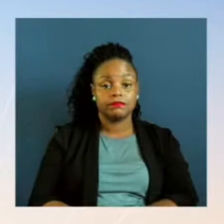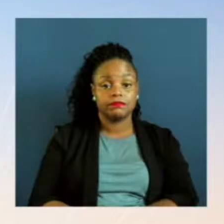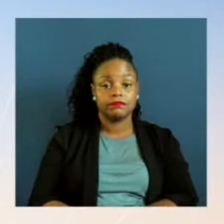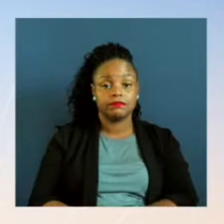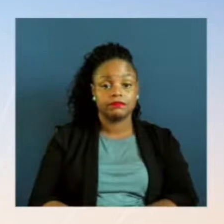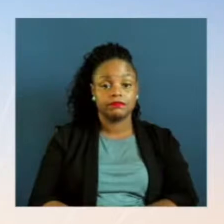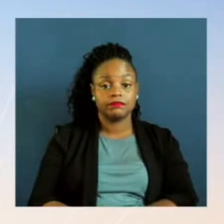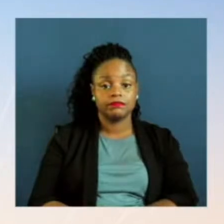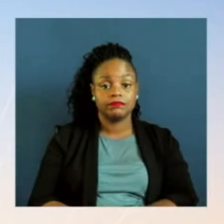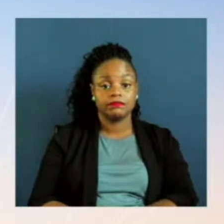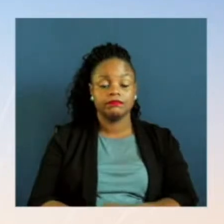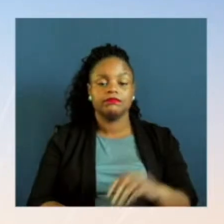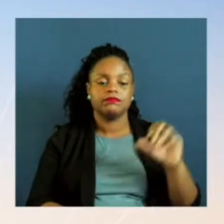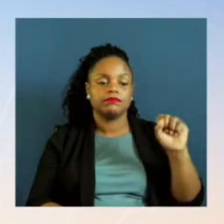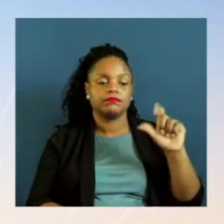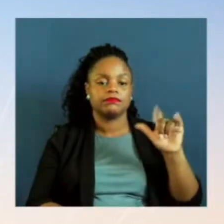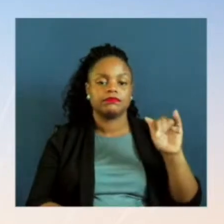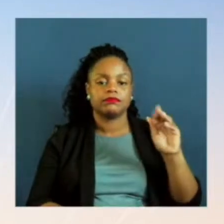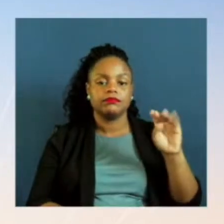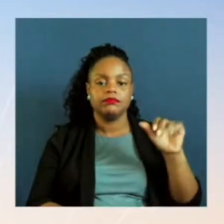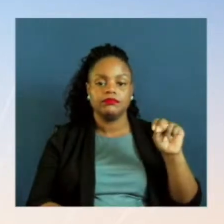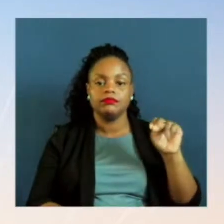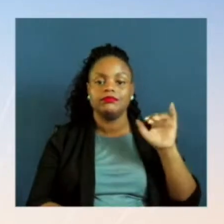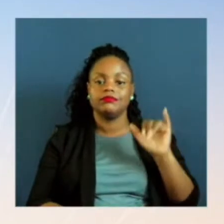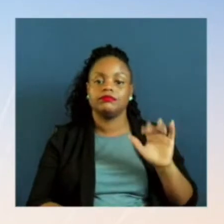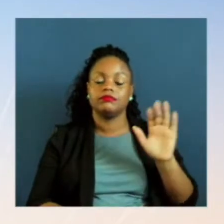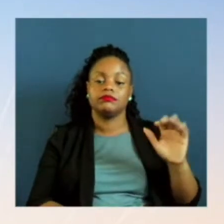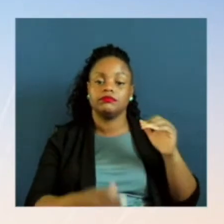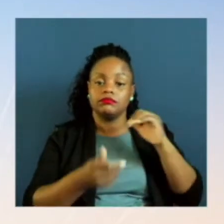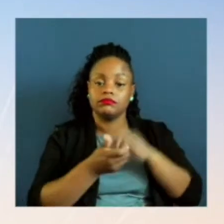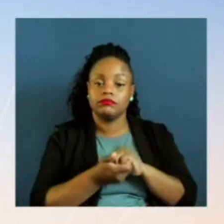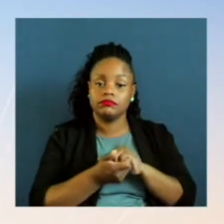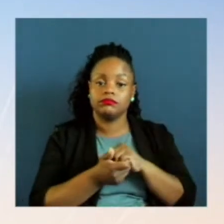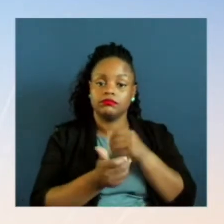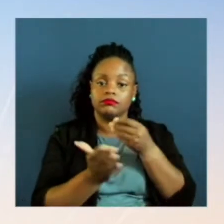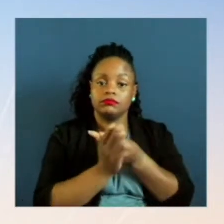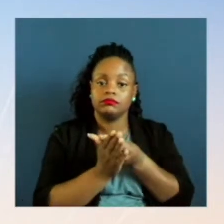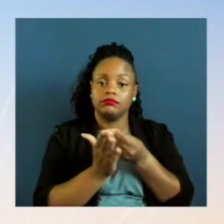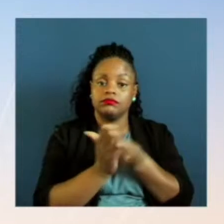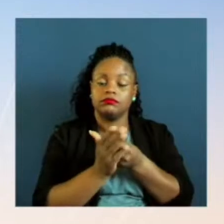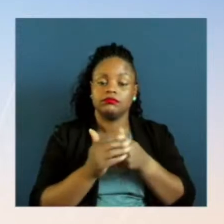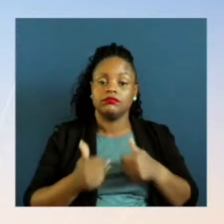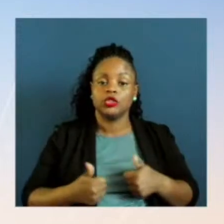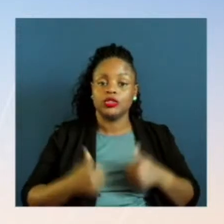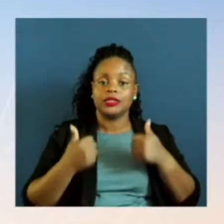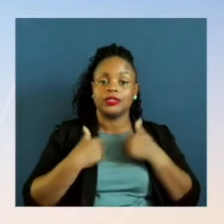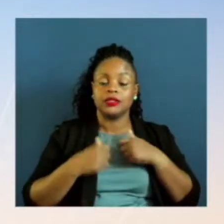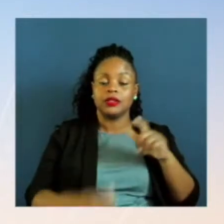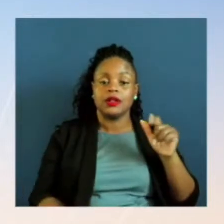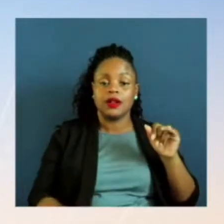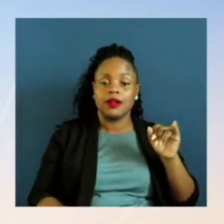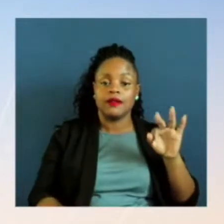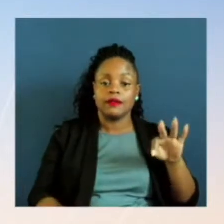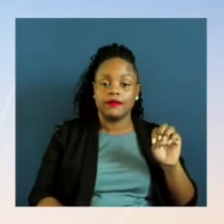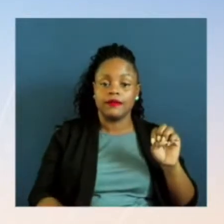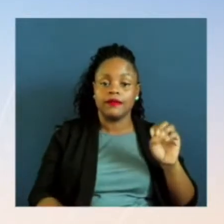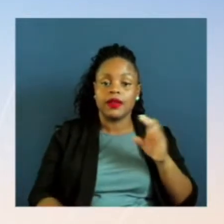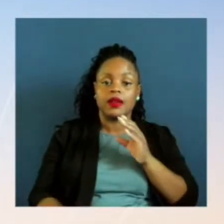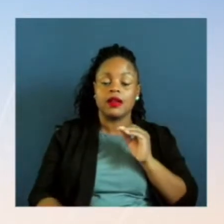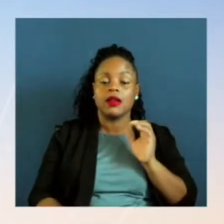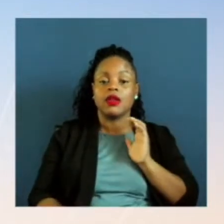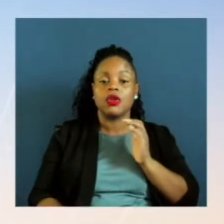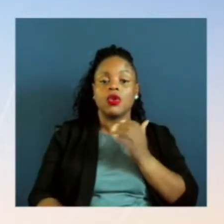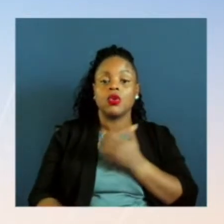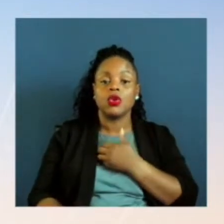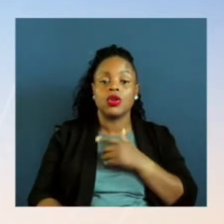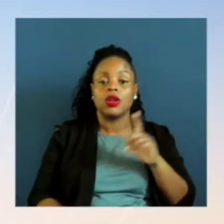main partner and kind of financial lifeline. Does that weaken America's leverage over the group to change its behavior, especially given the geographic closeness